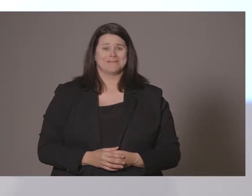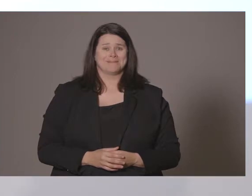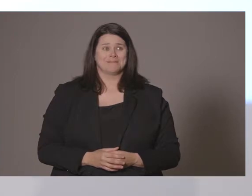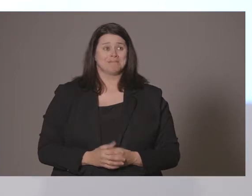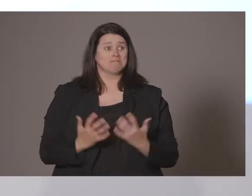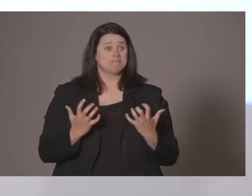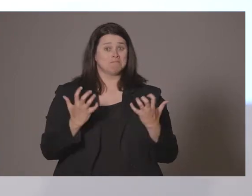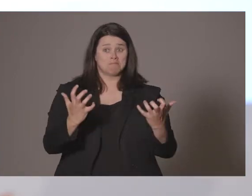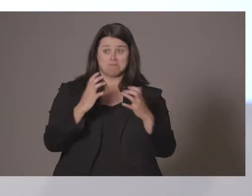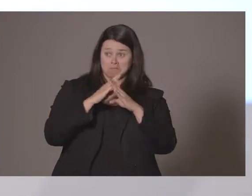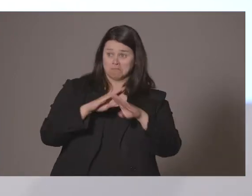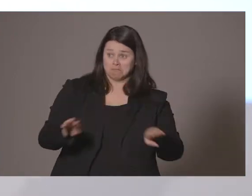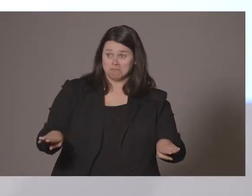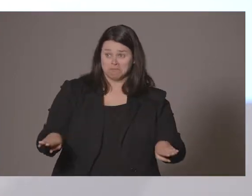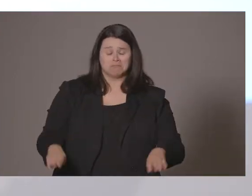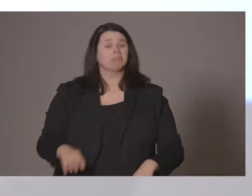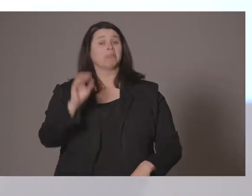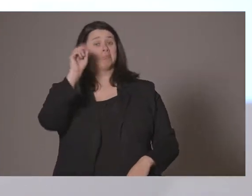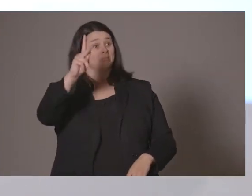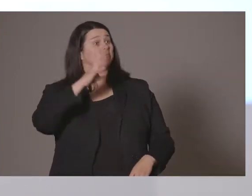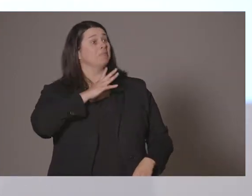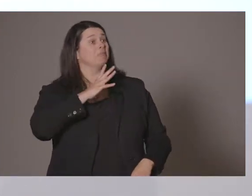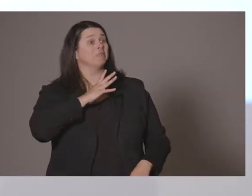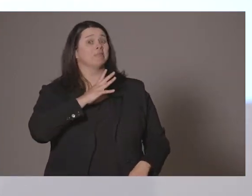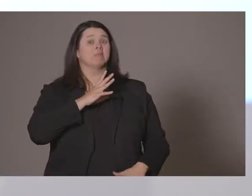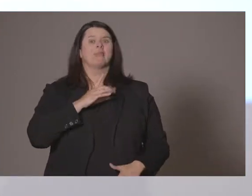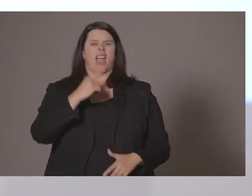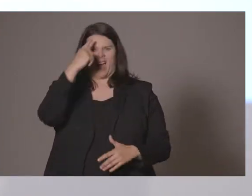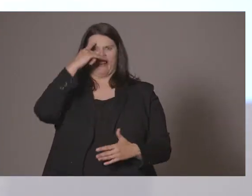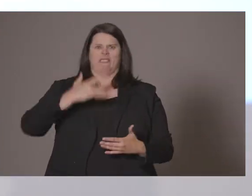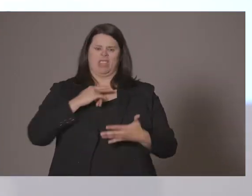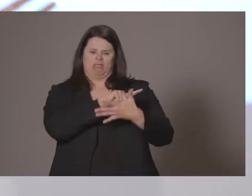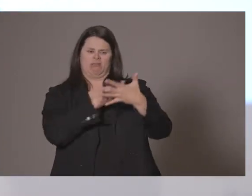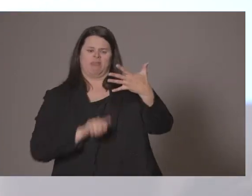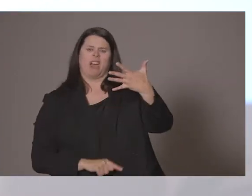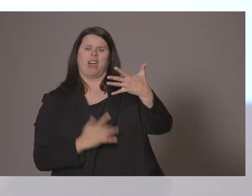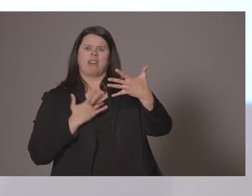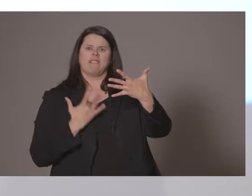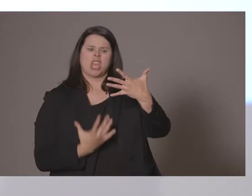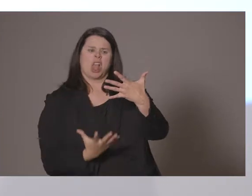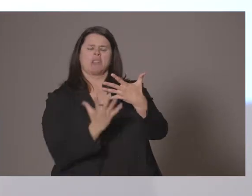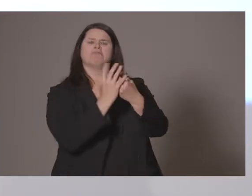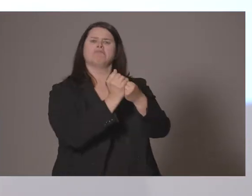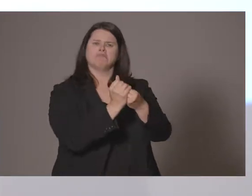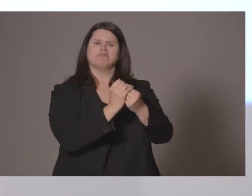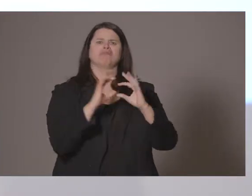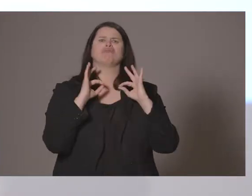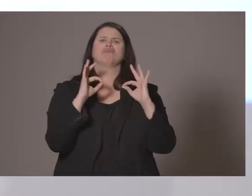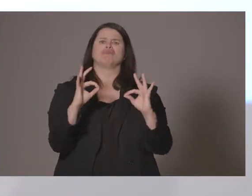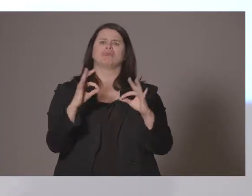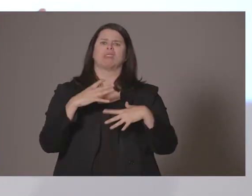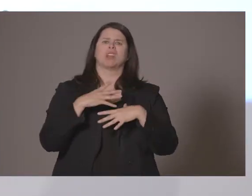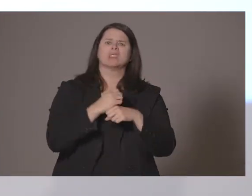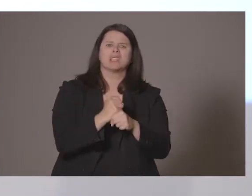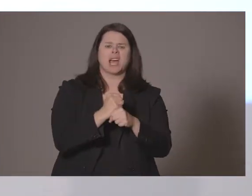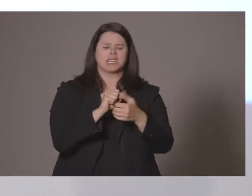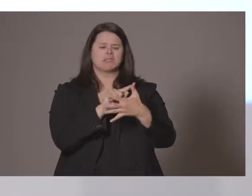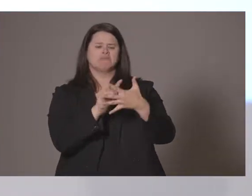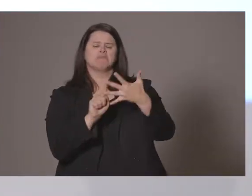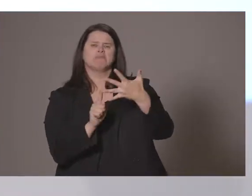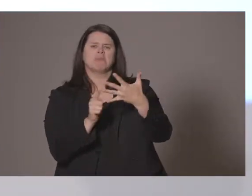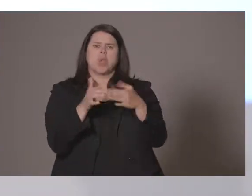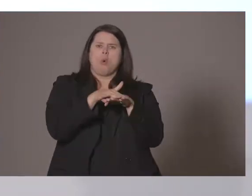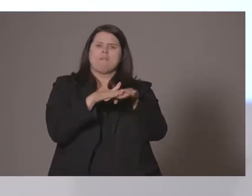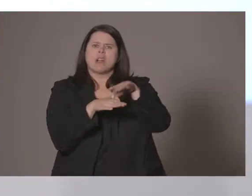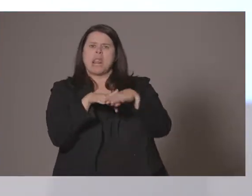Okay, so, and this is, I find them to be pretty comprehensive. They're pretty concise, they overlap in